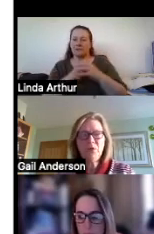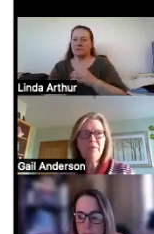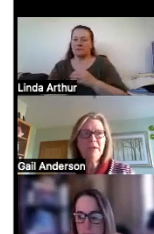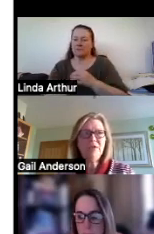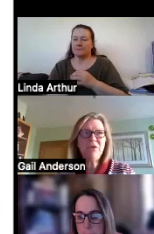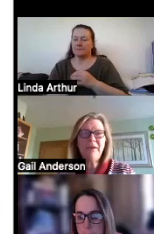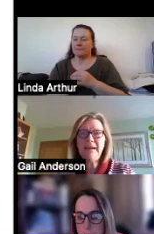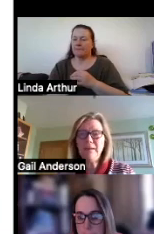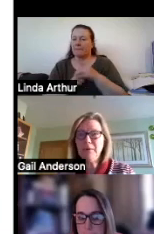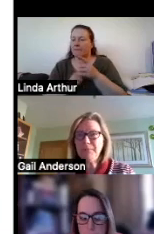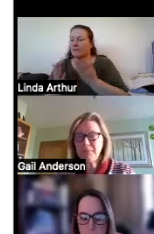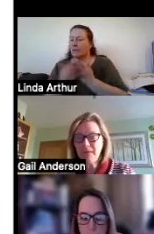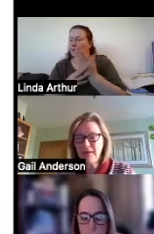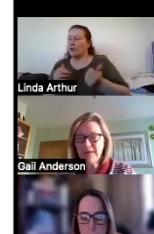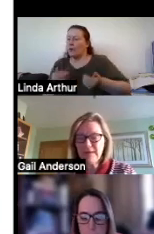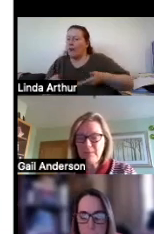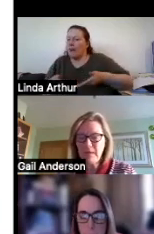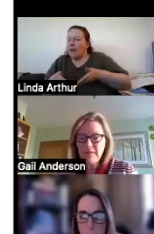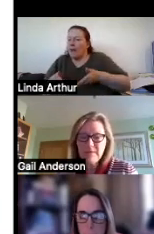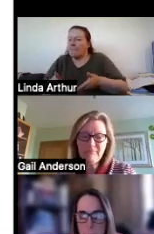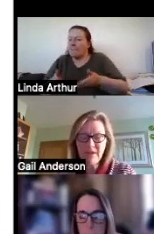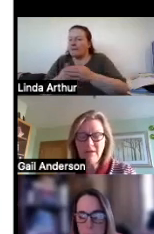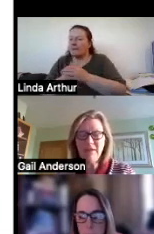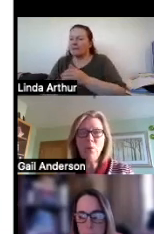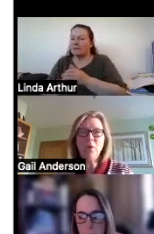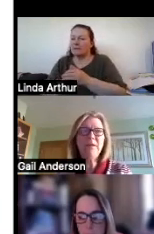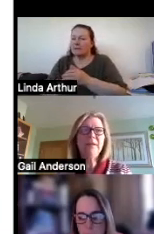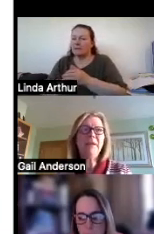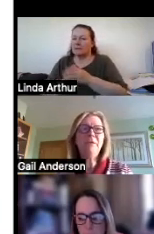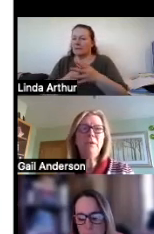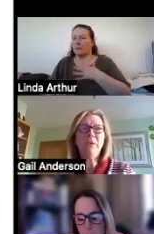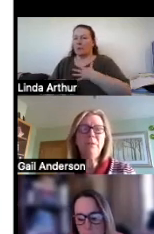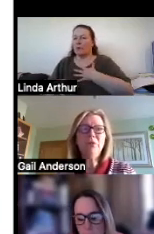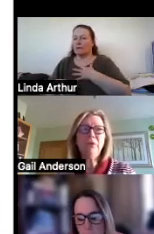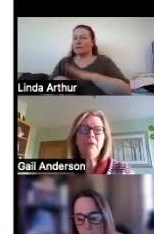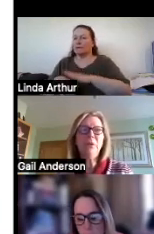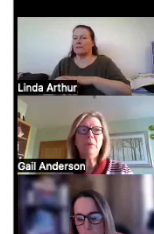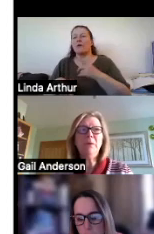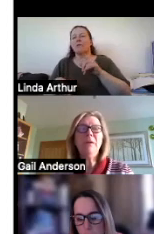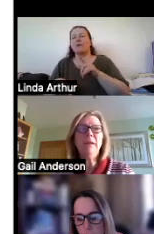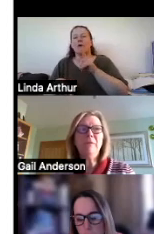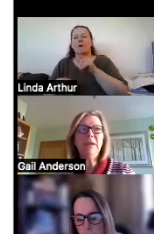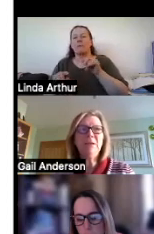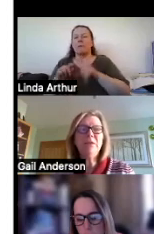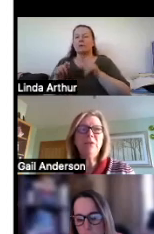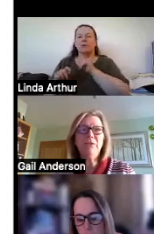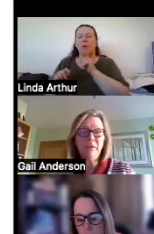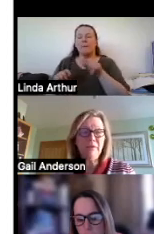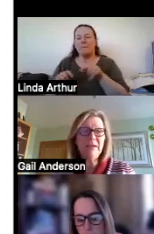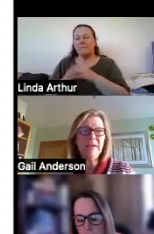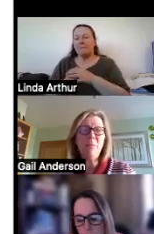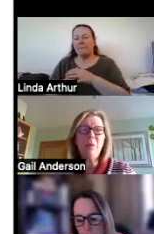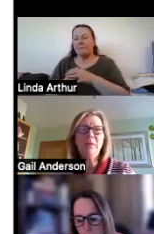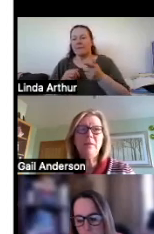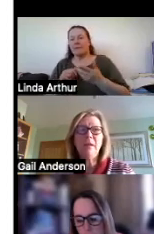Okay, so obviously during labour, that is generally the worrying time for the majority of women in relation to